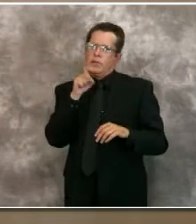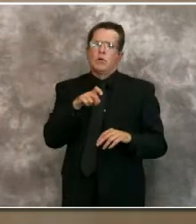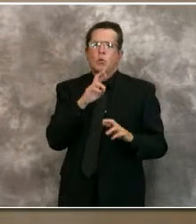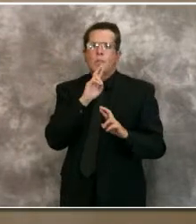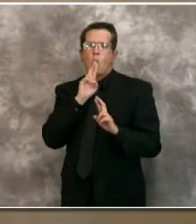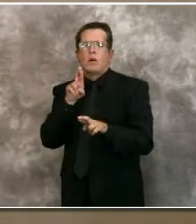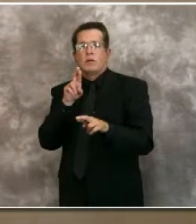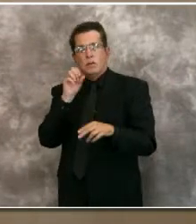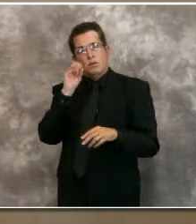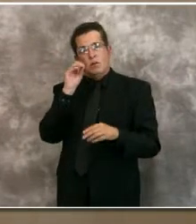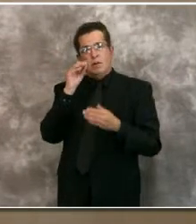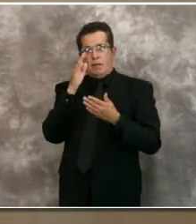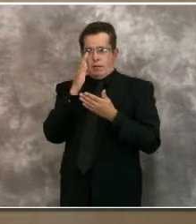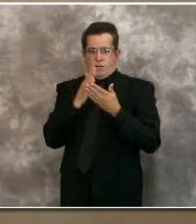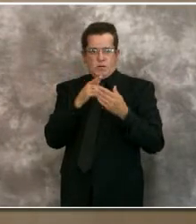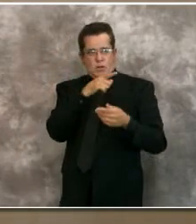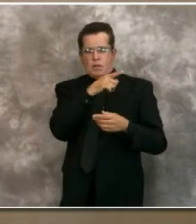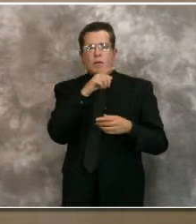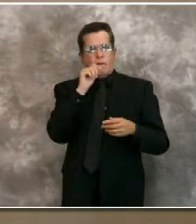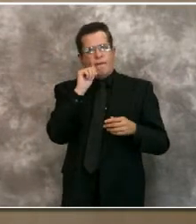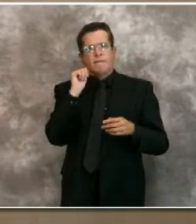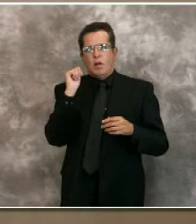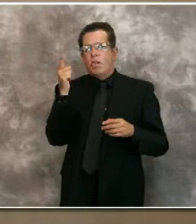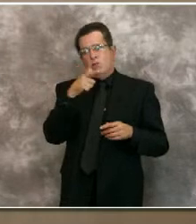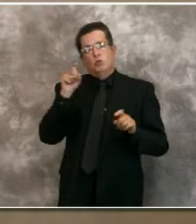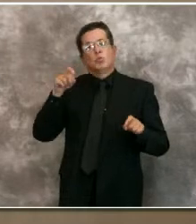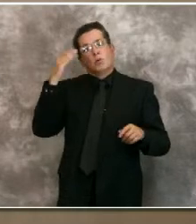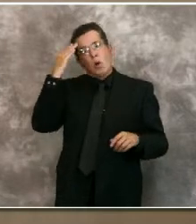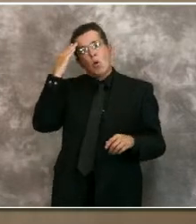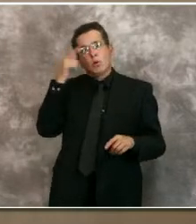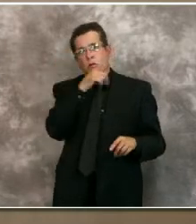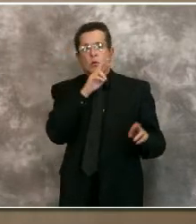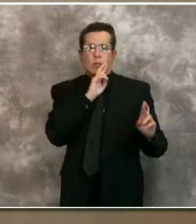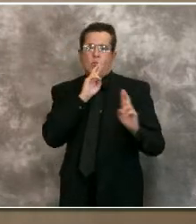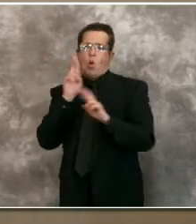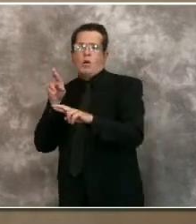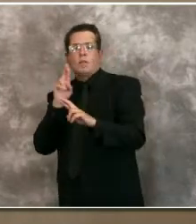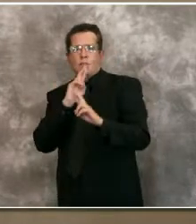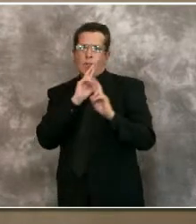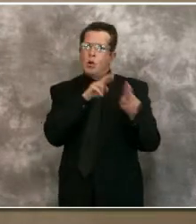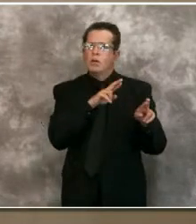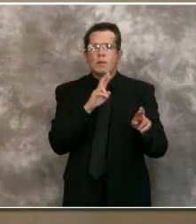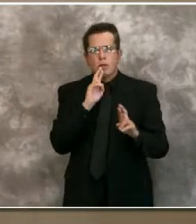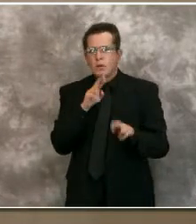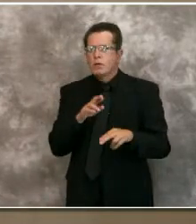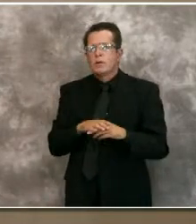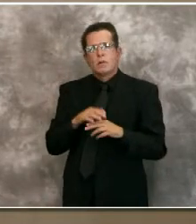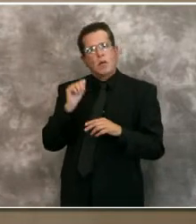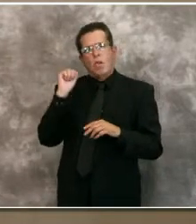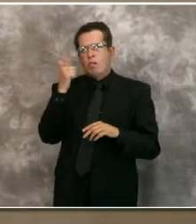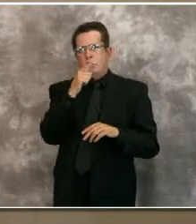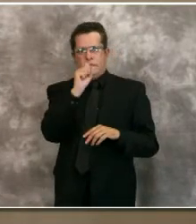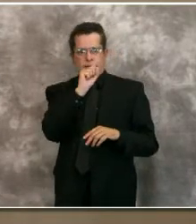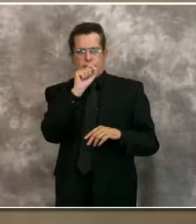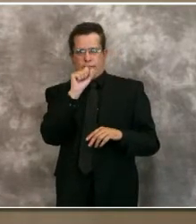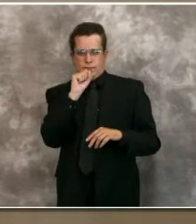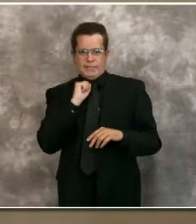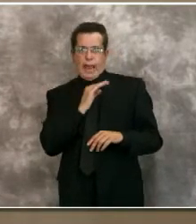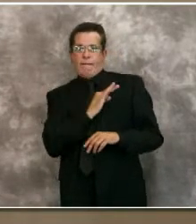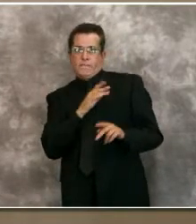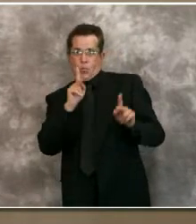know about an outbreak that doesn't know about the outbreak. All of the whether it's staff, all staff